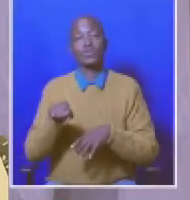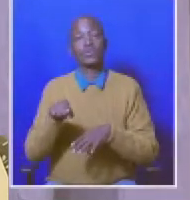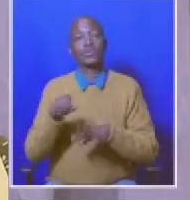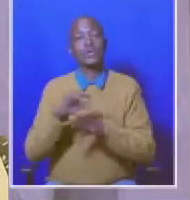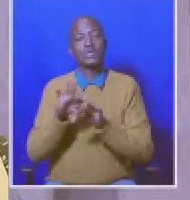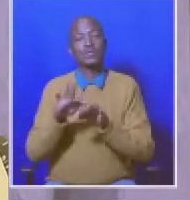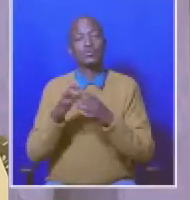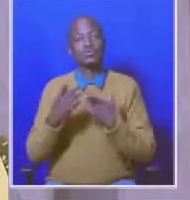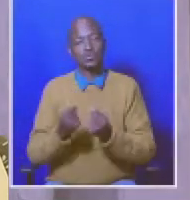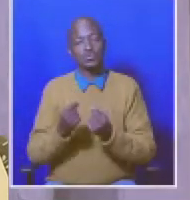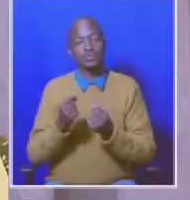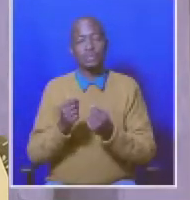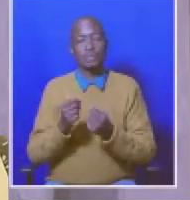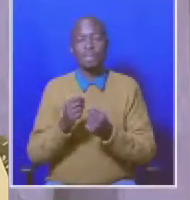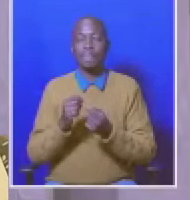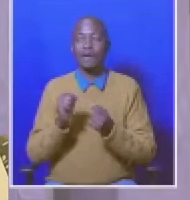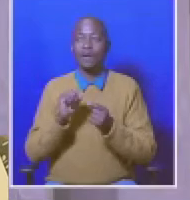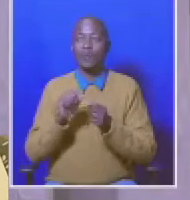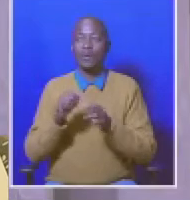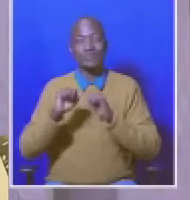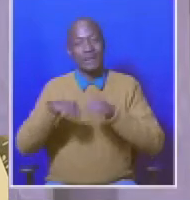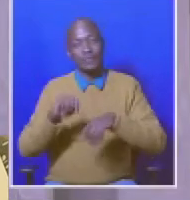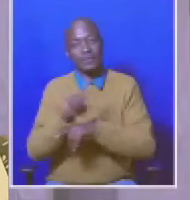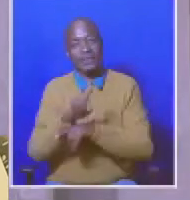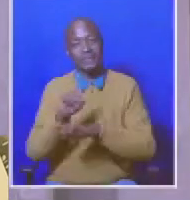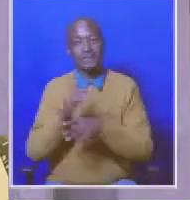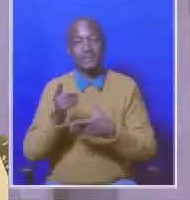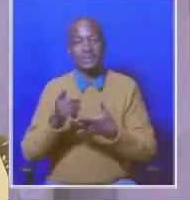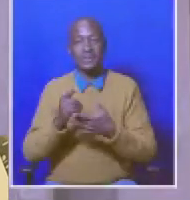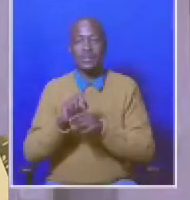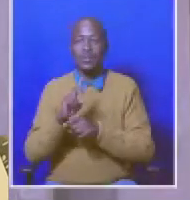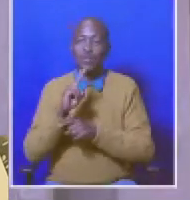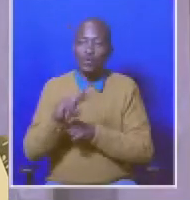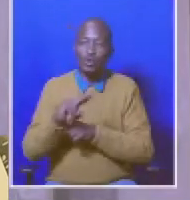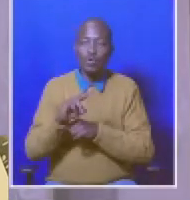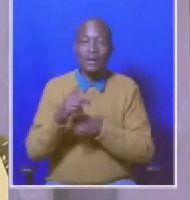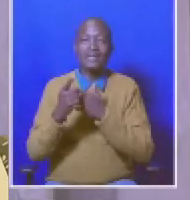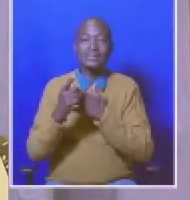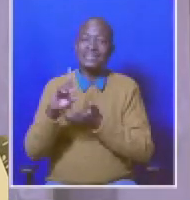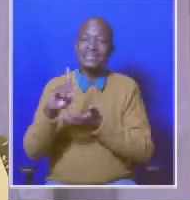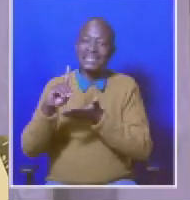amongst others, to particularly look at the debt to Bloomwater.